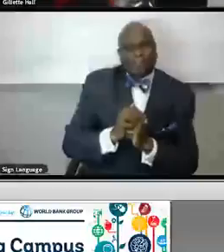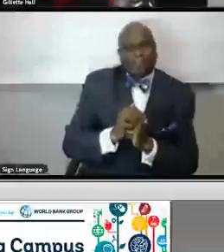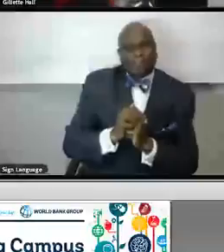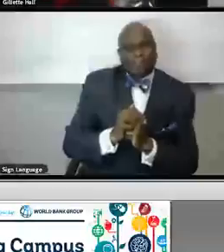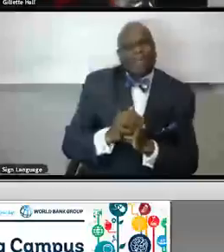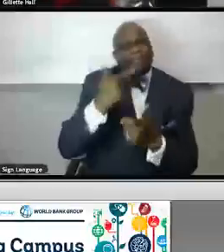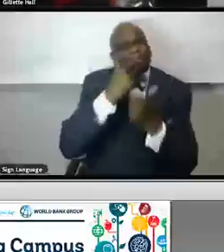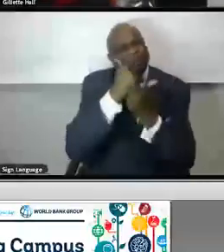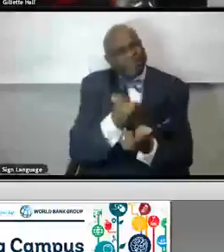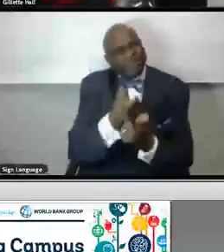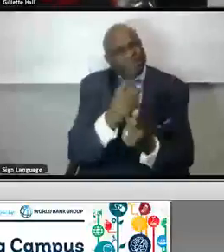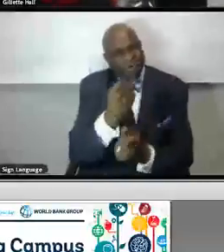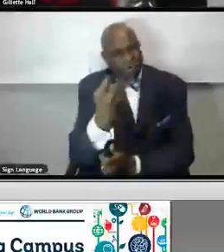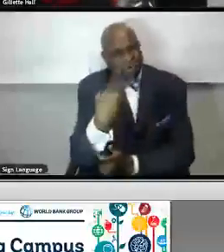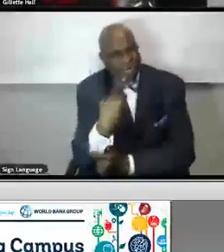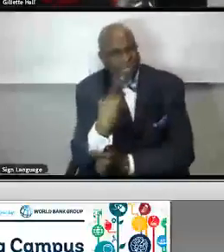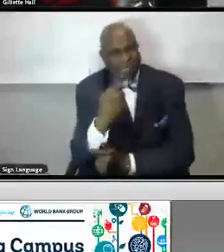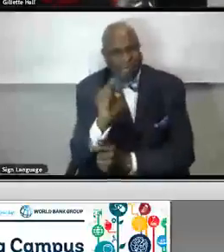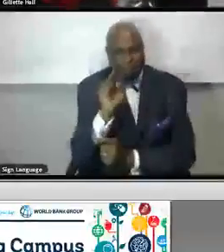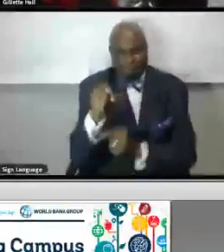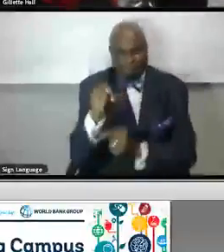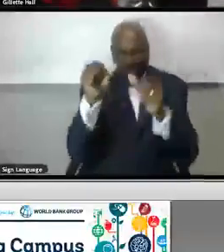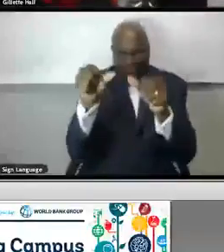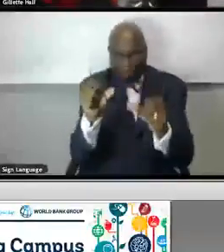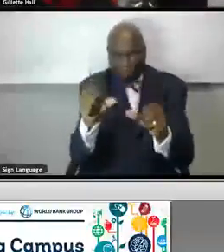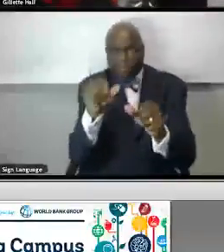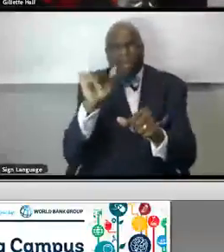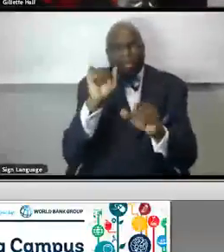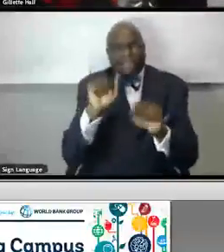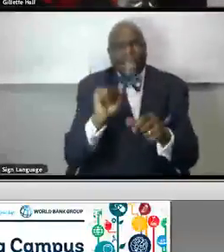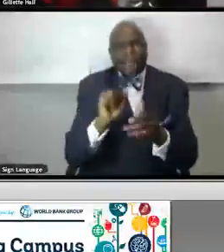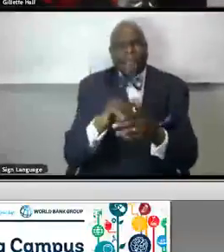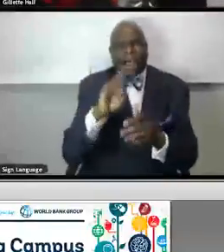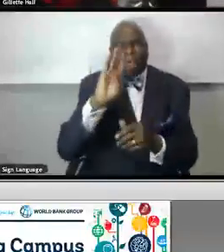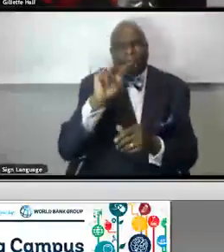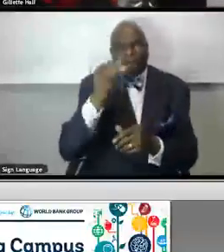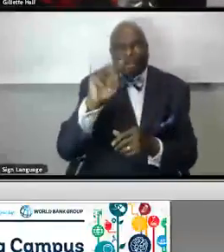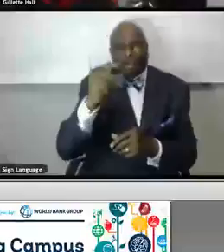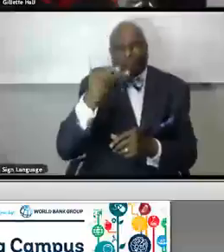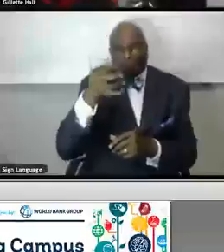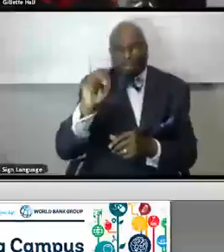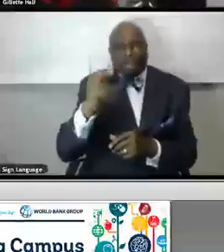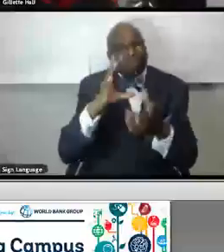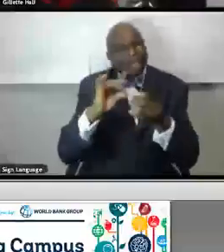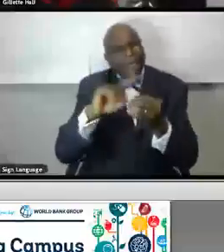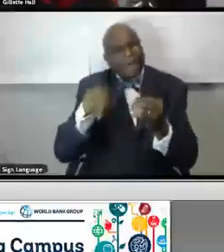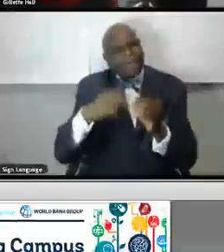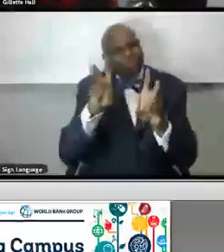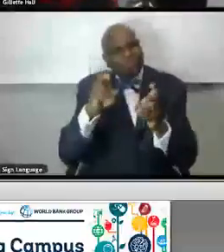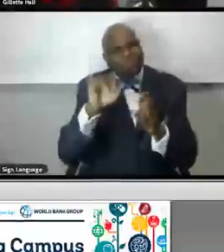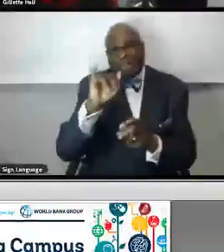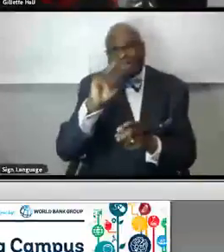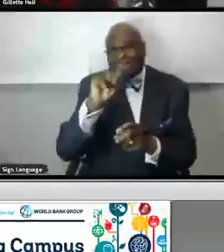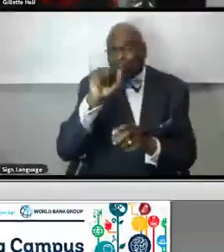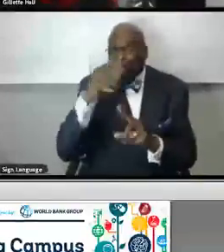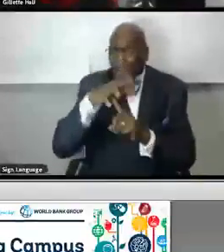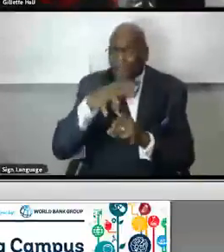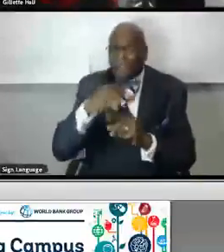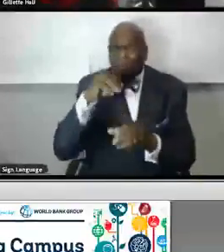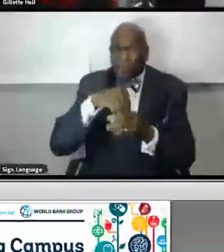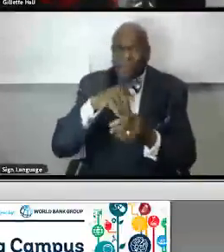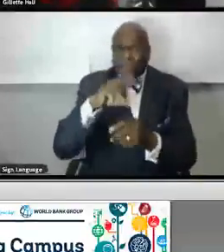There was an interesting question here. Can you please, by Brian Thompson, could you please comment on the issues of indigenous populations